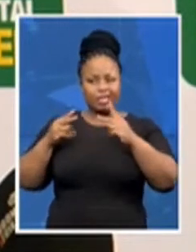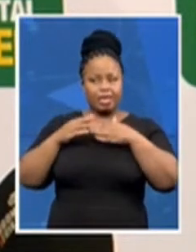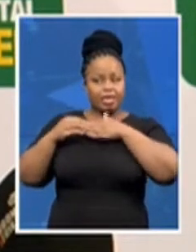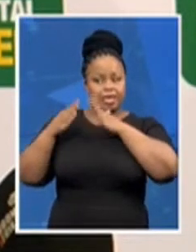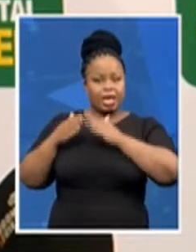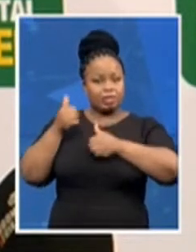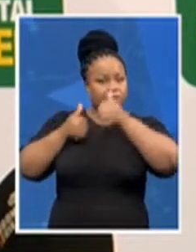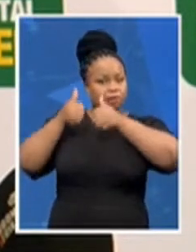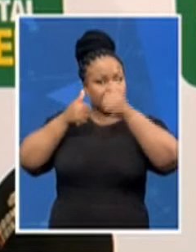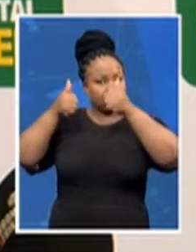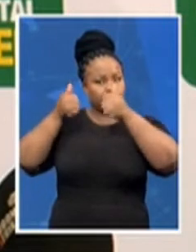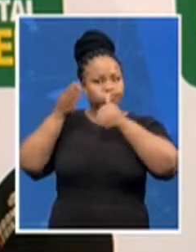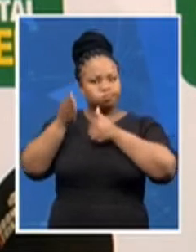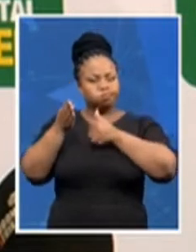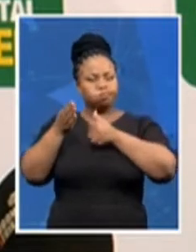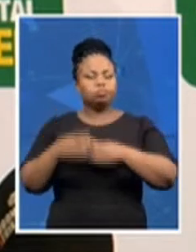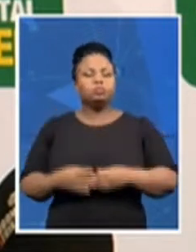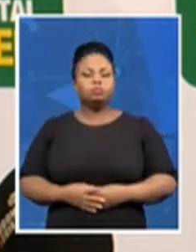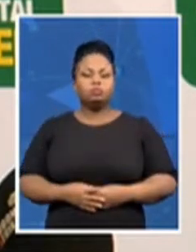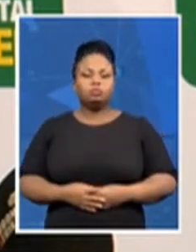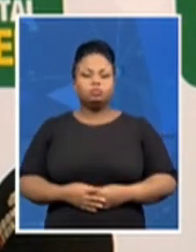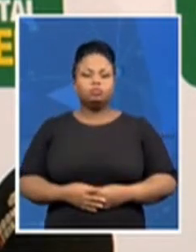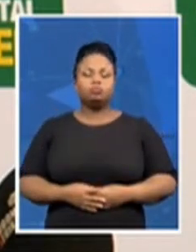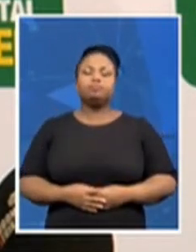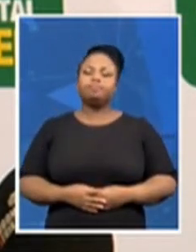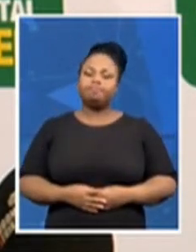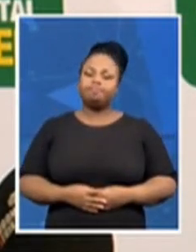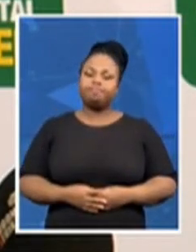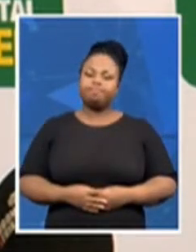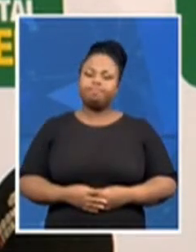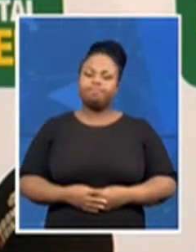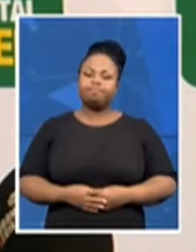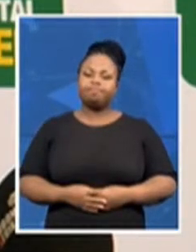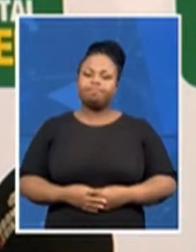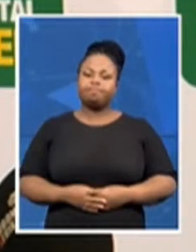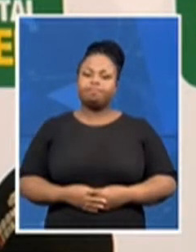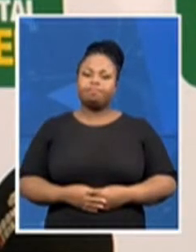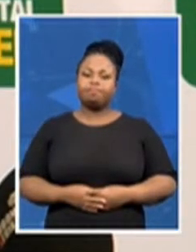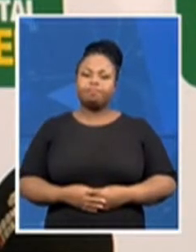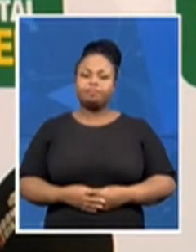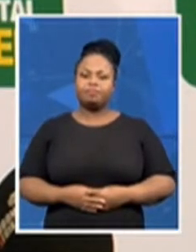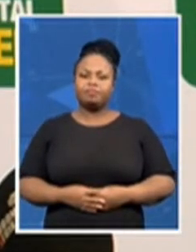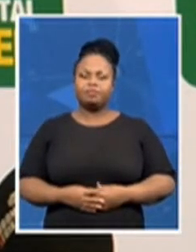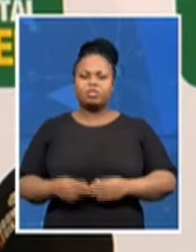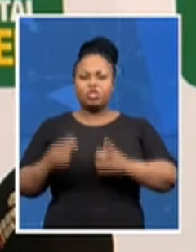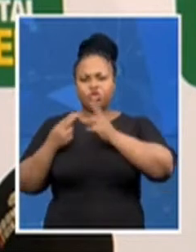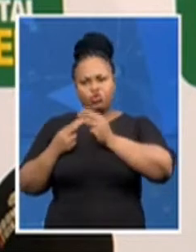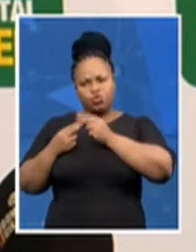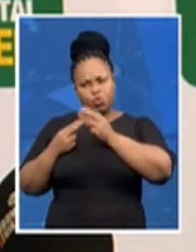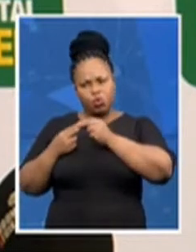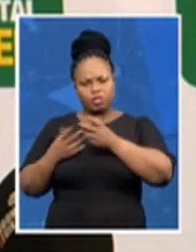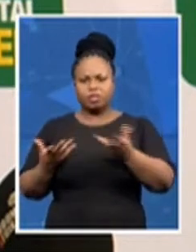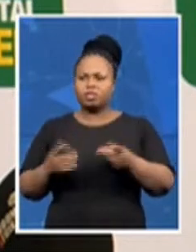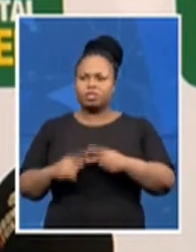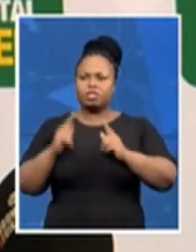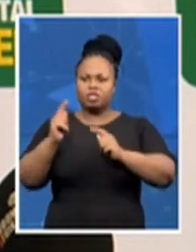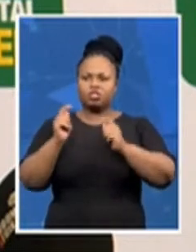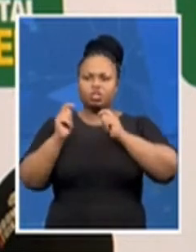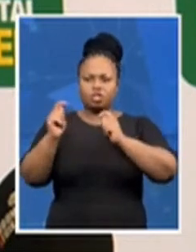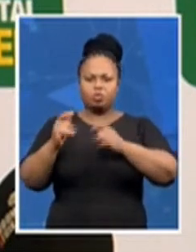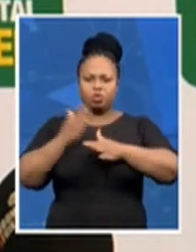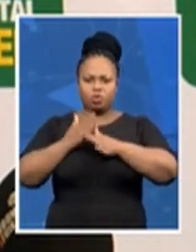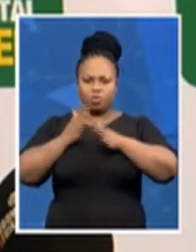religious leaders, the labor unions, and the transport operators in order to respond